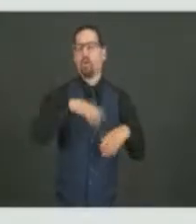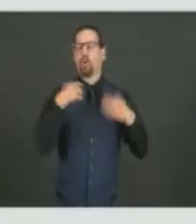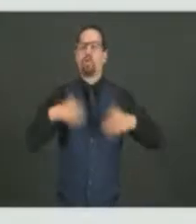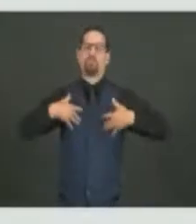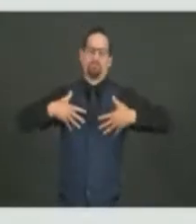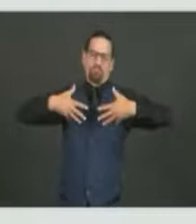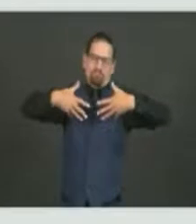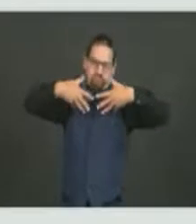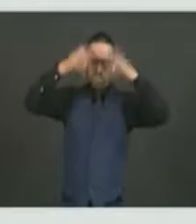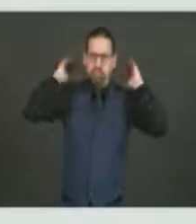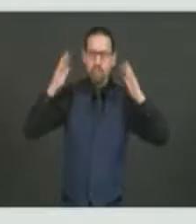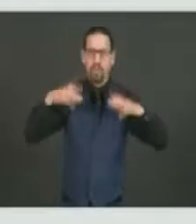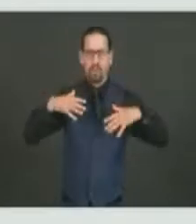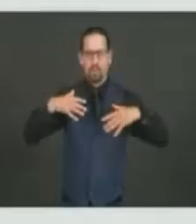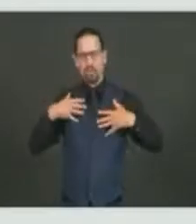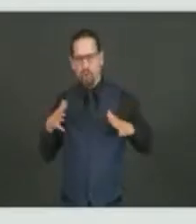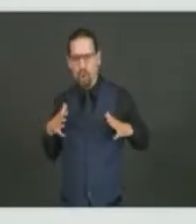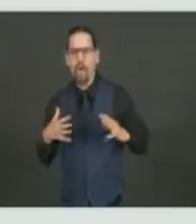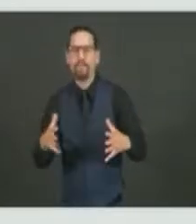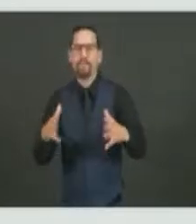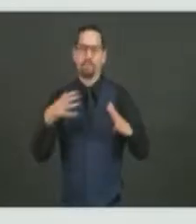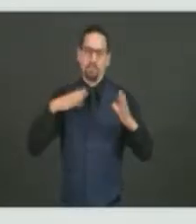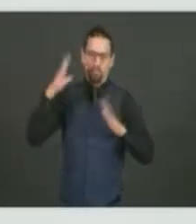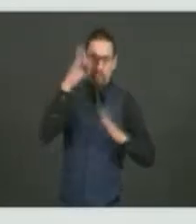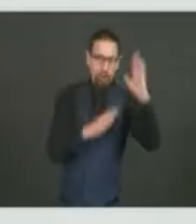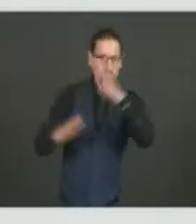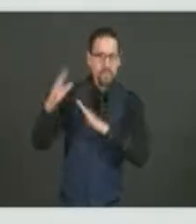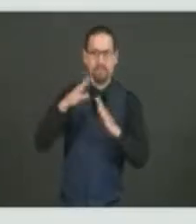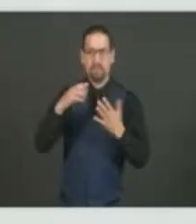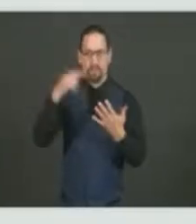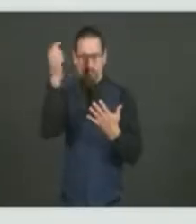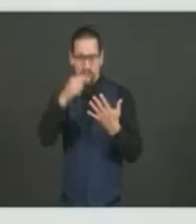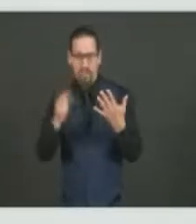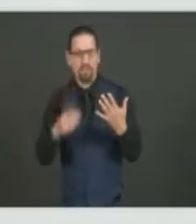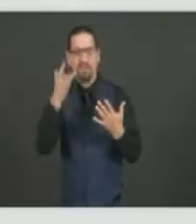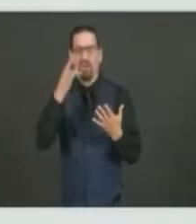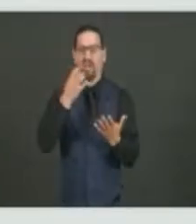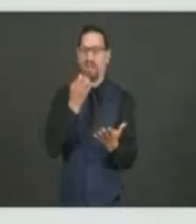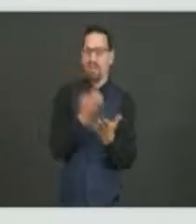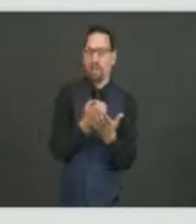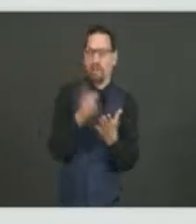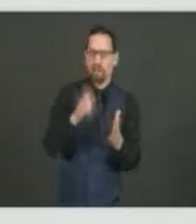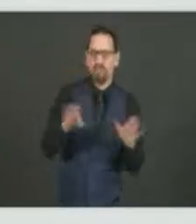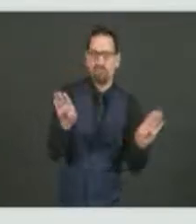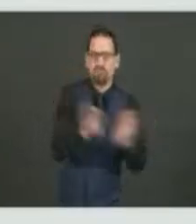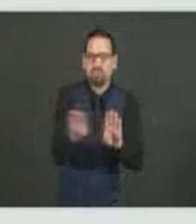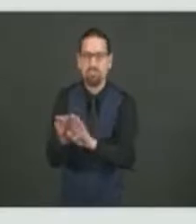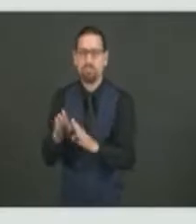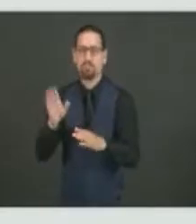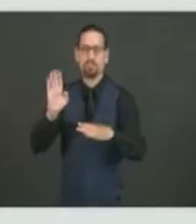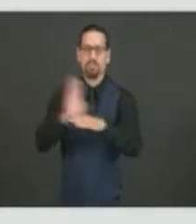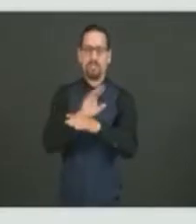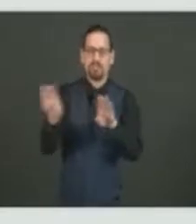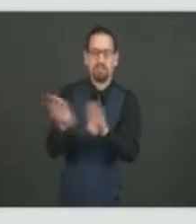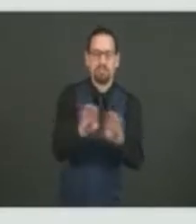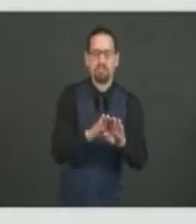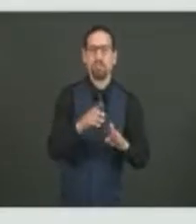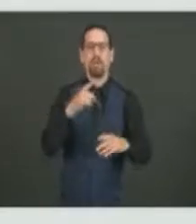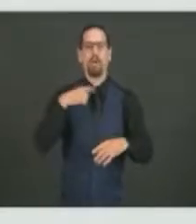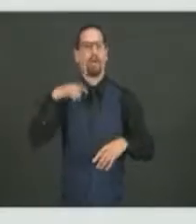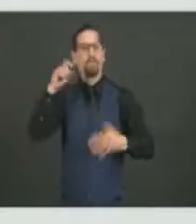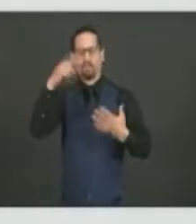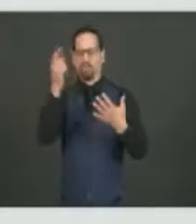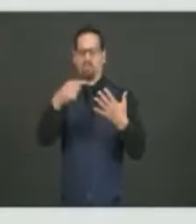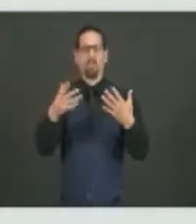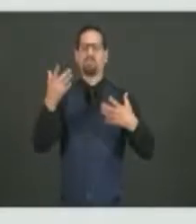they are going back, shutting economies down again, shutting hospitals to non-critical surgeries, closing bars that were once open,